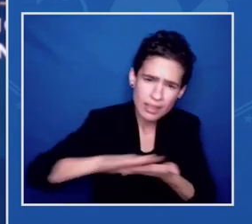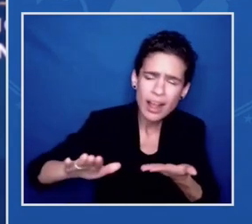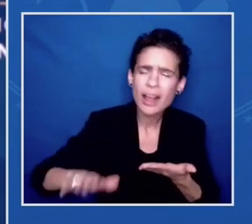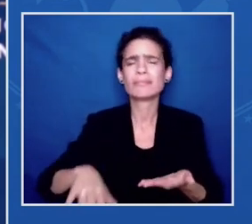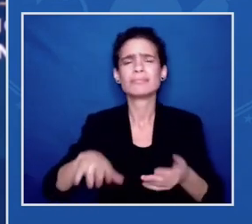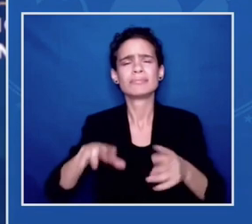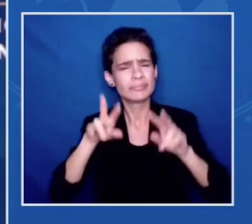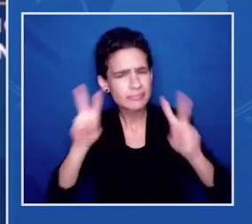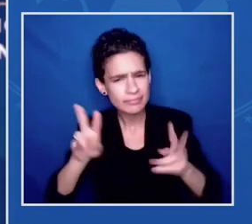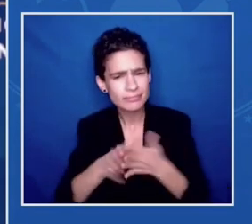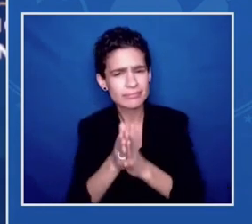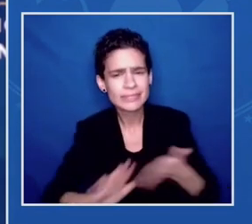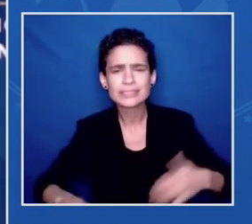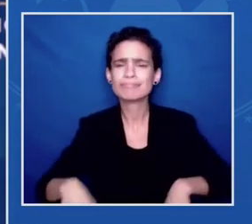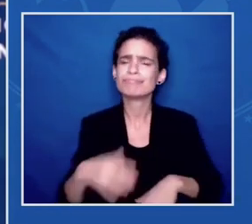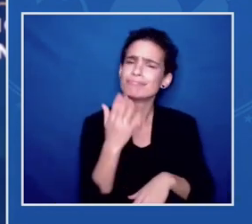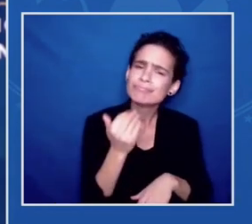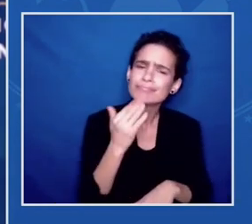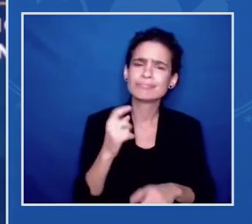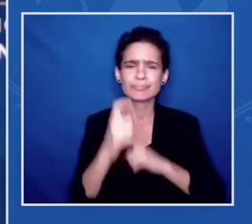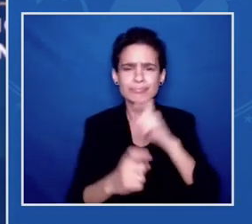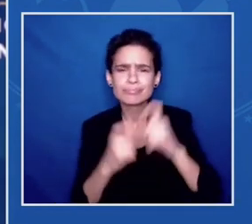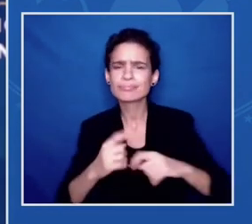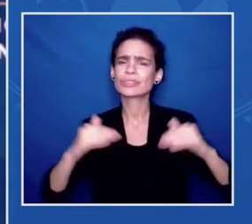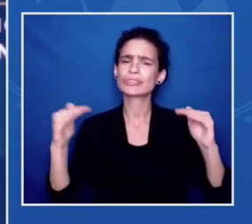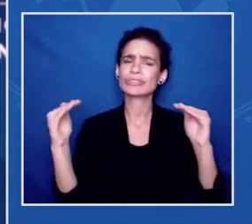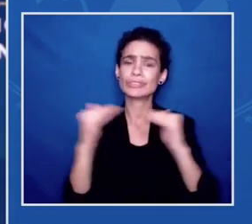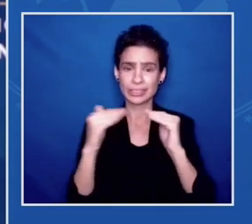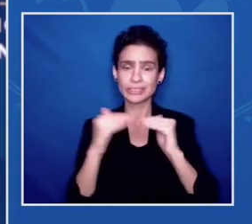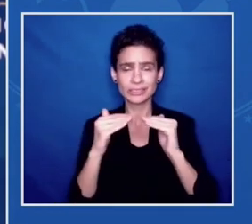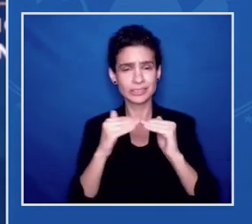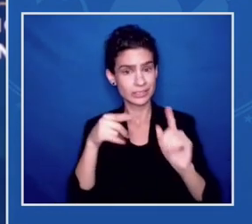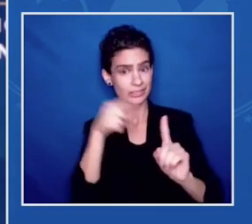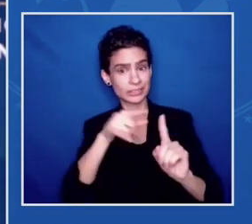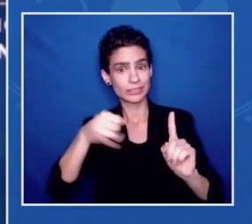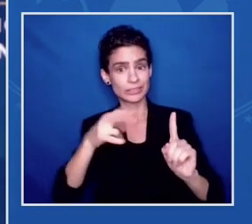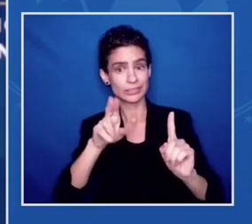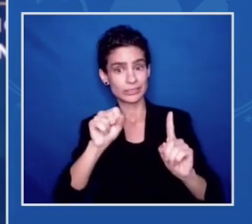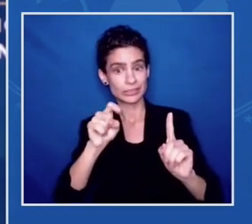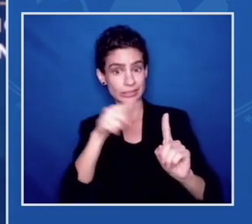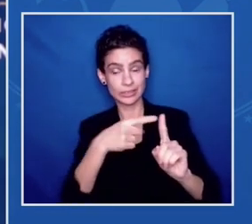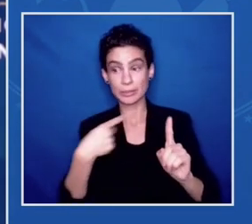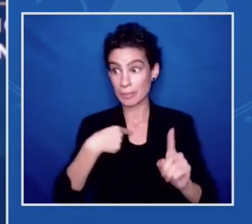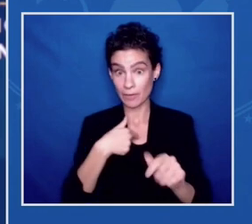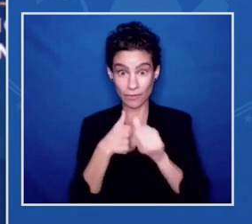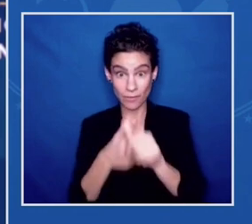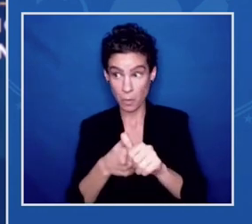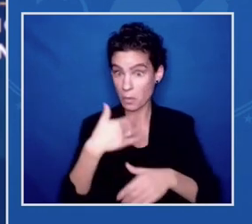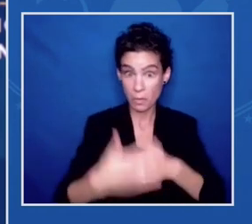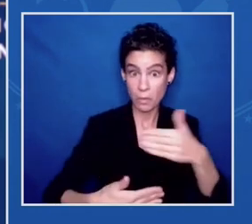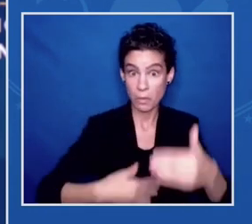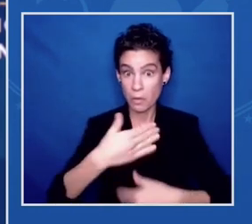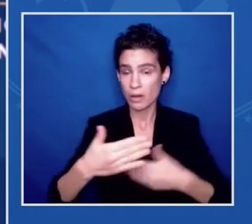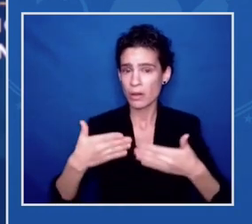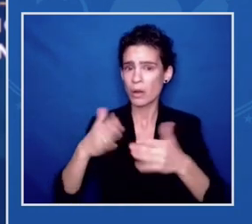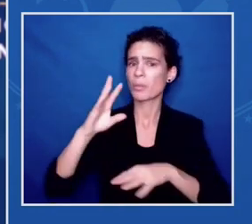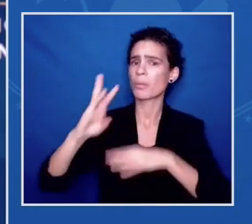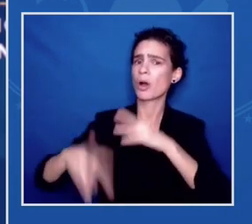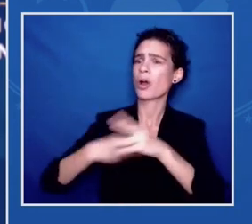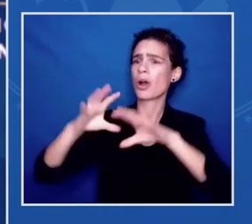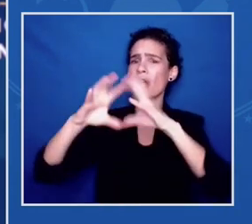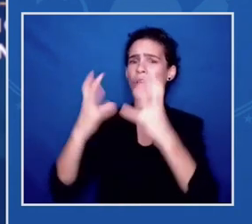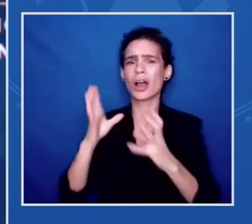peaceful, generous, just. A way which, if followed, the world